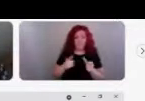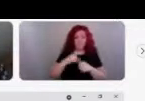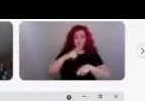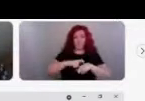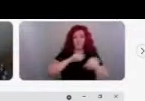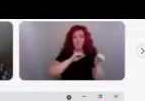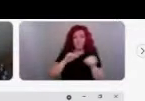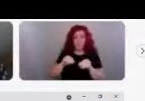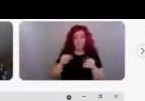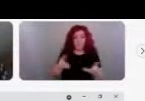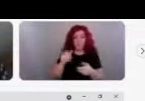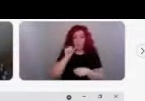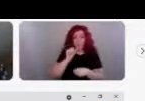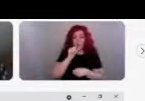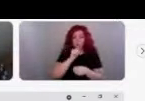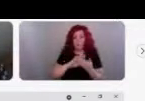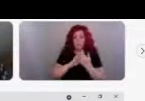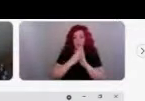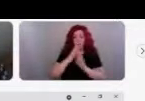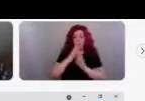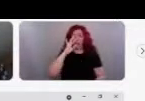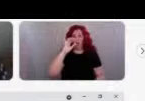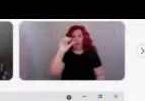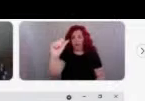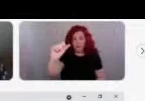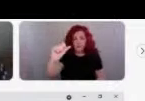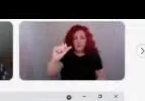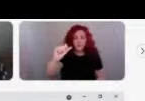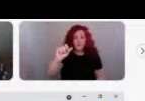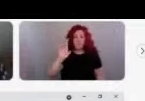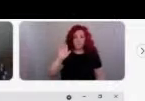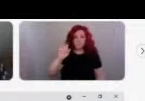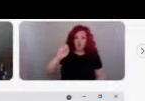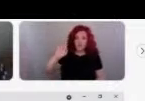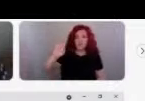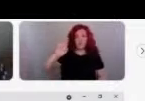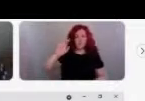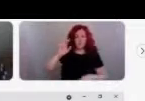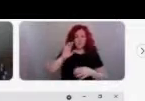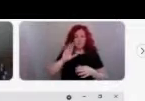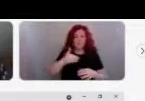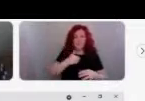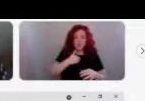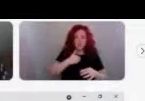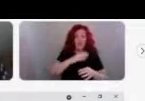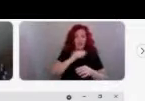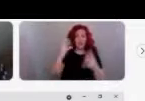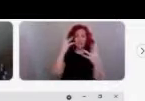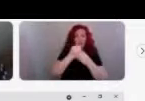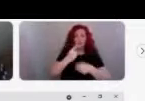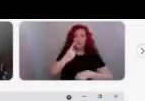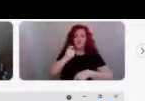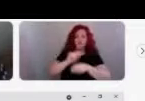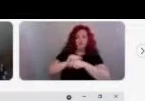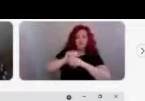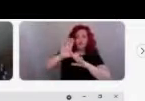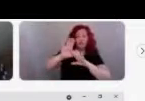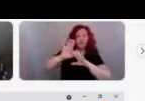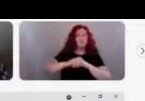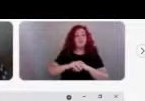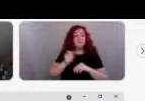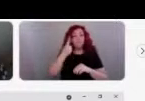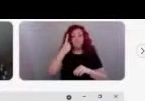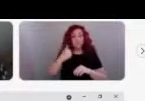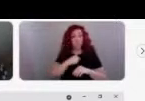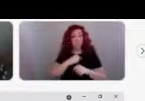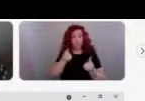enamored by its frontier spirit and the beautiful red rocks as arizonans we understand the value of the statement may